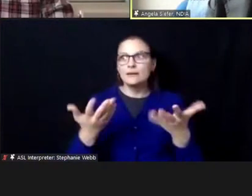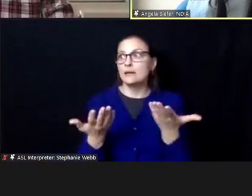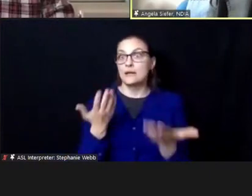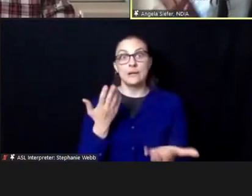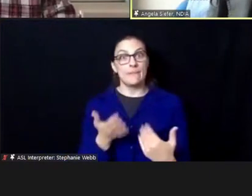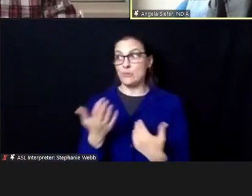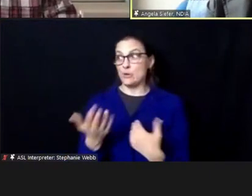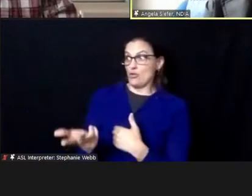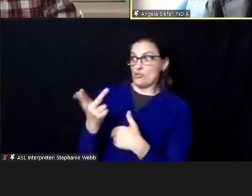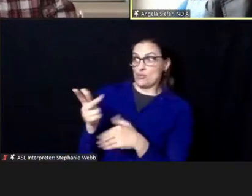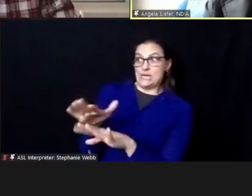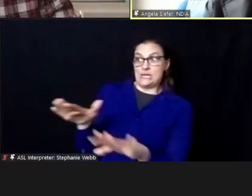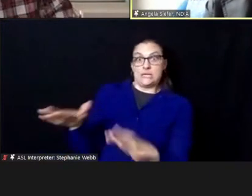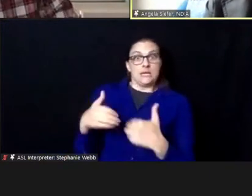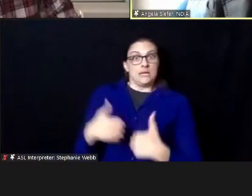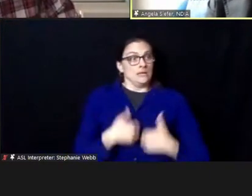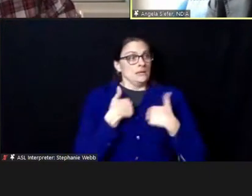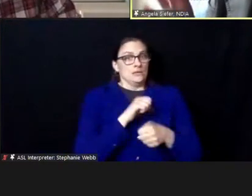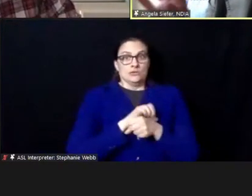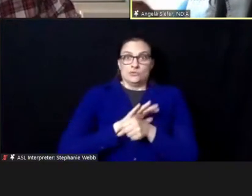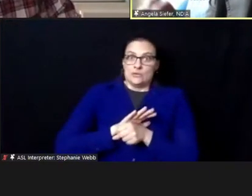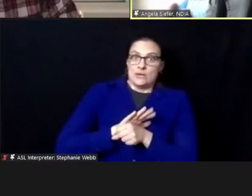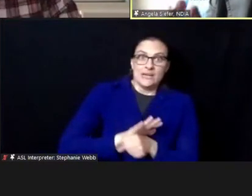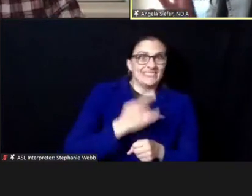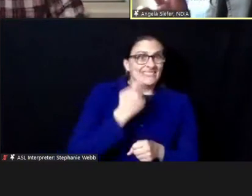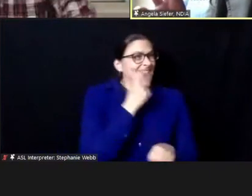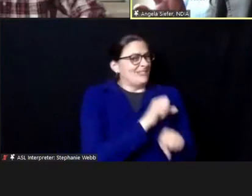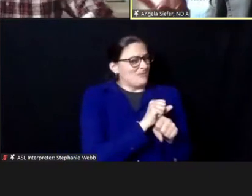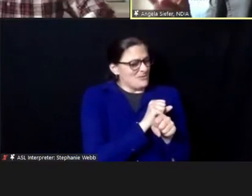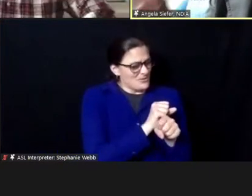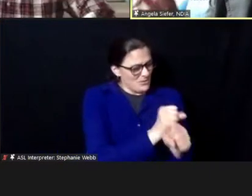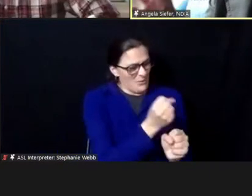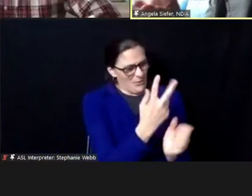12-hour day, and now you got to figure out your broadband service. Like,